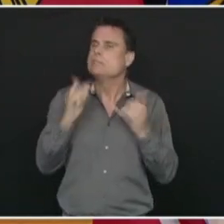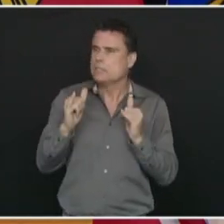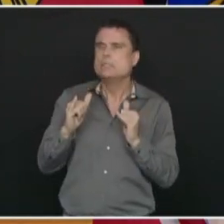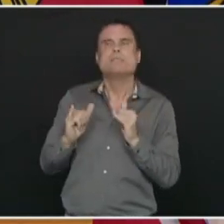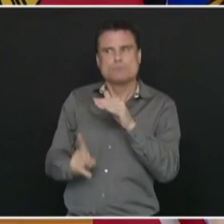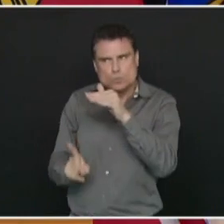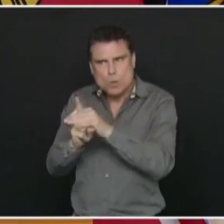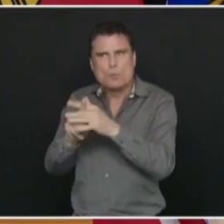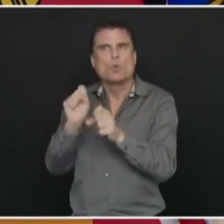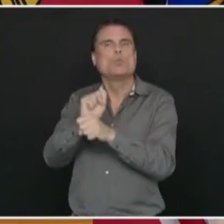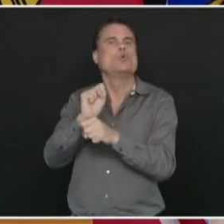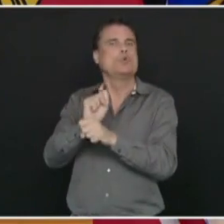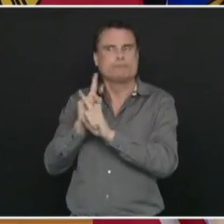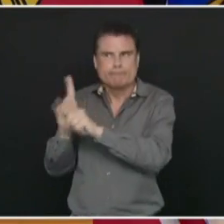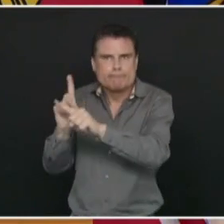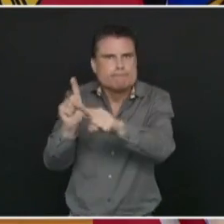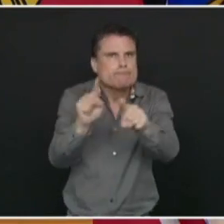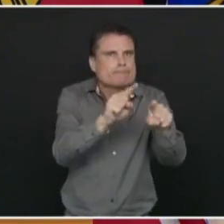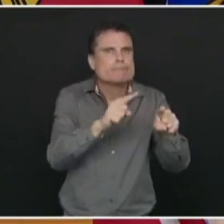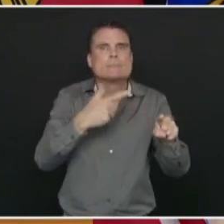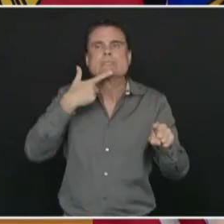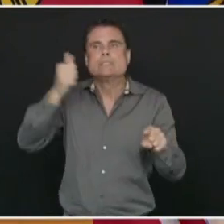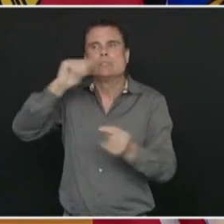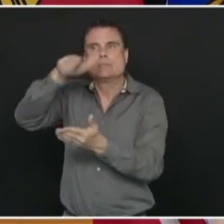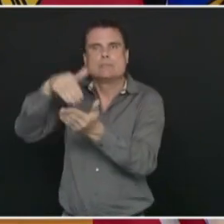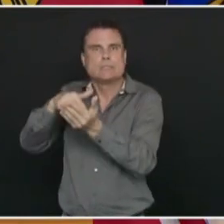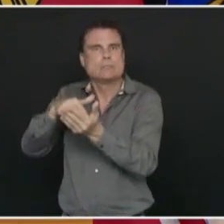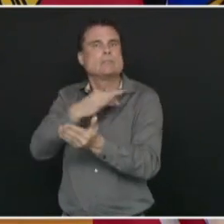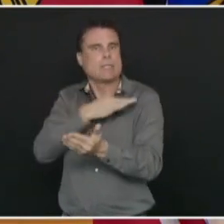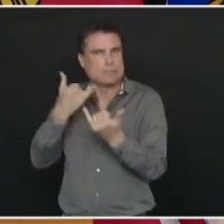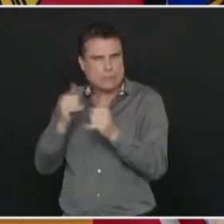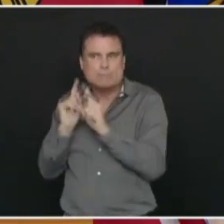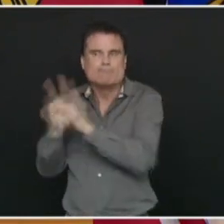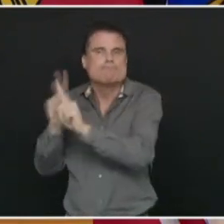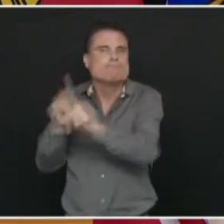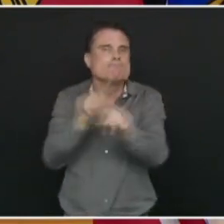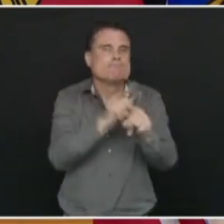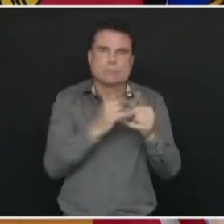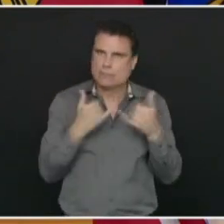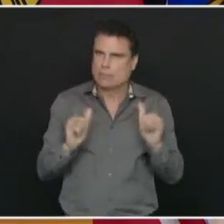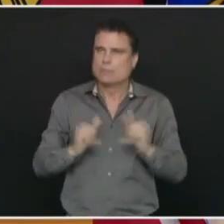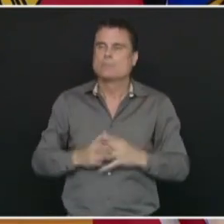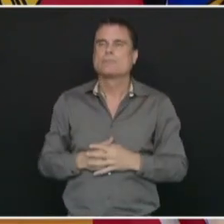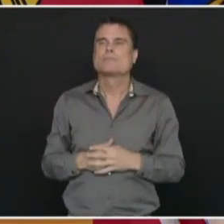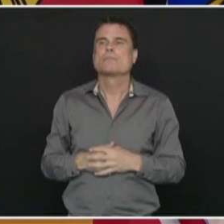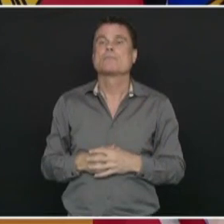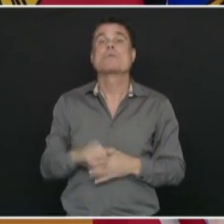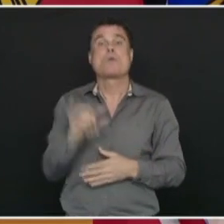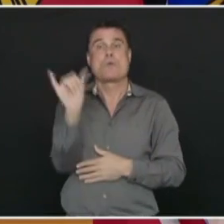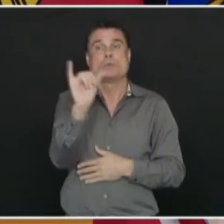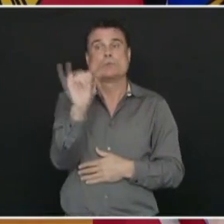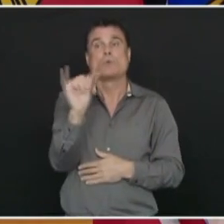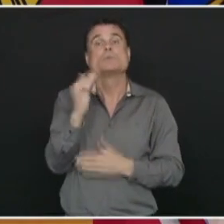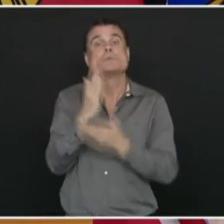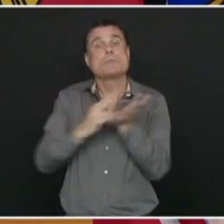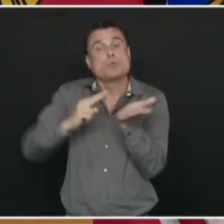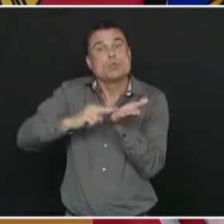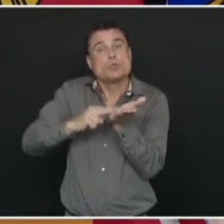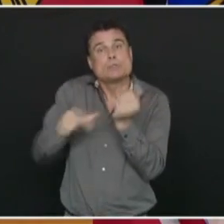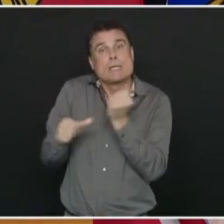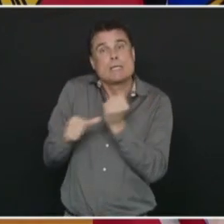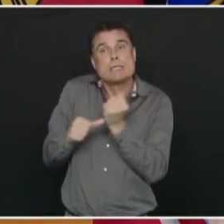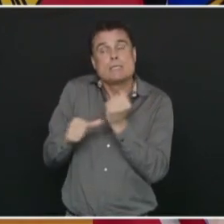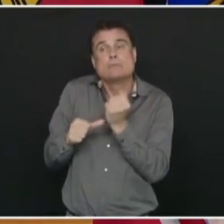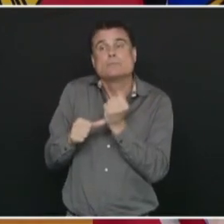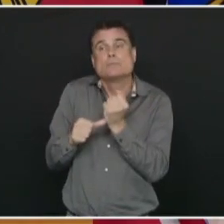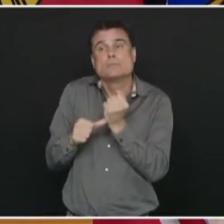we're going back to similar to where we were several weeks ago, where we can focus more broadly on people in our community